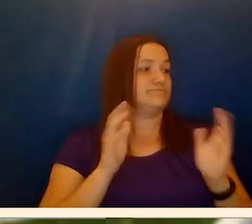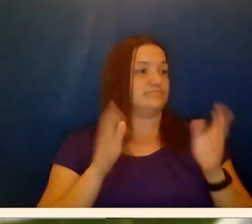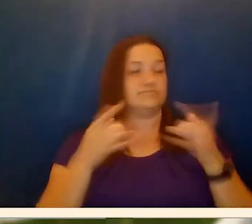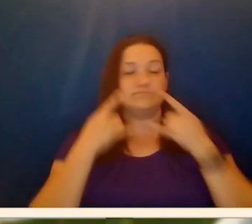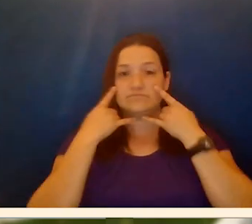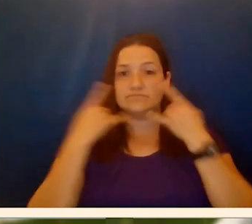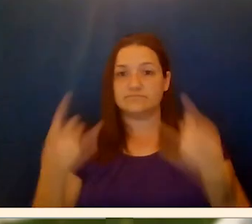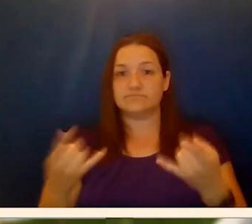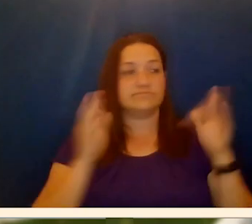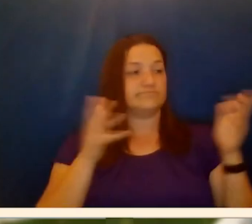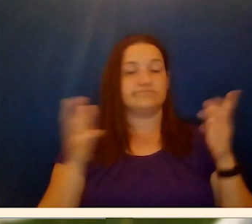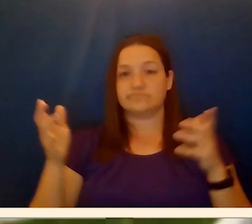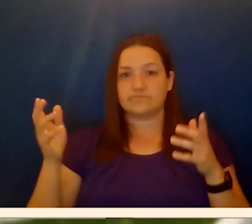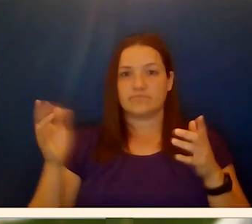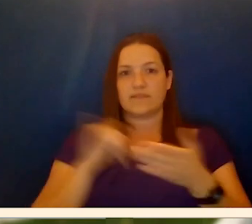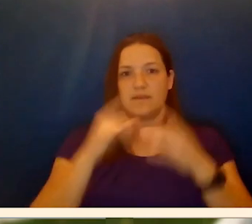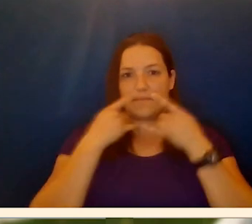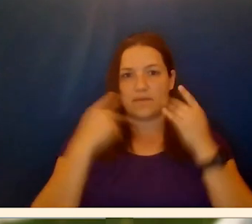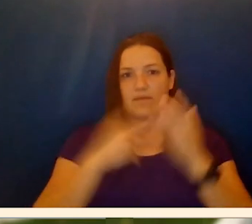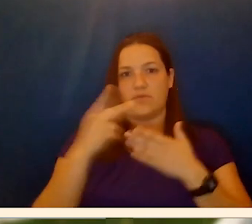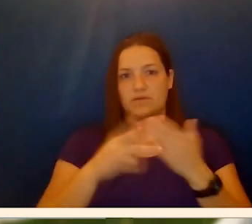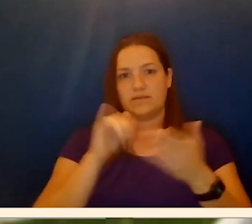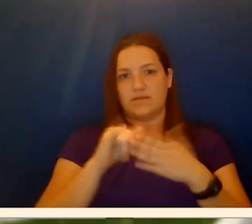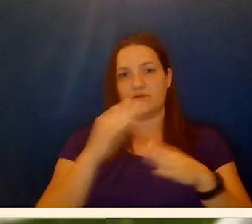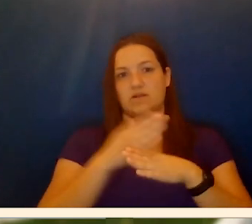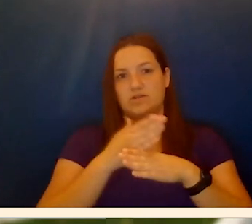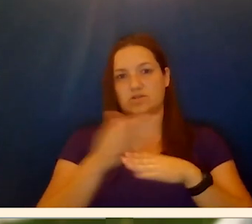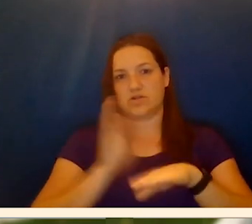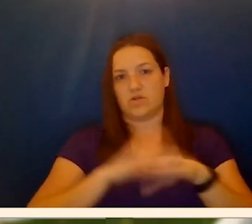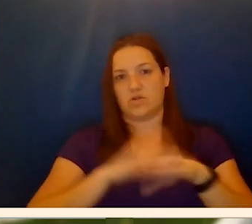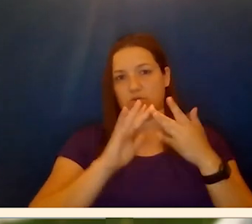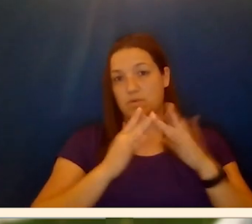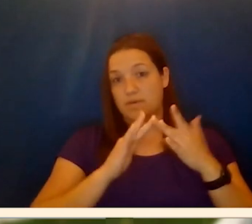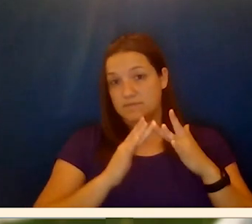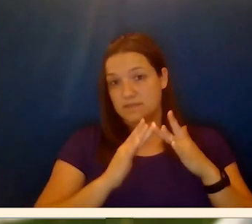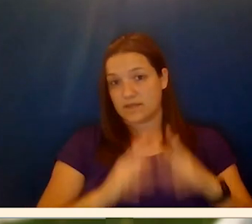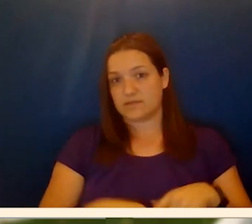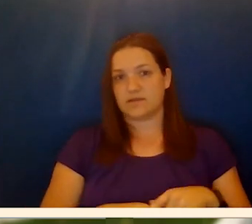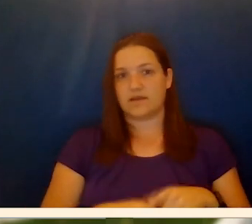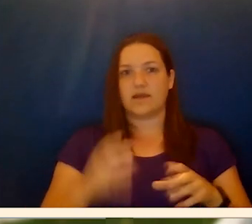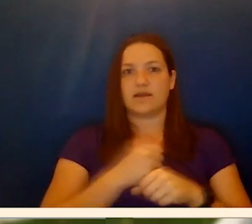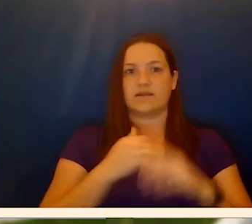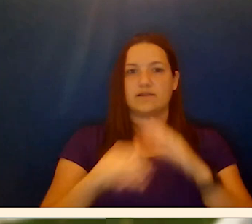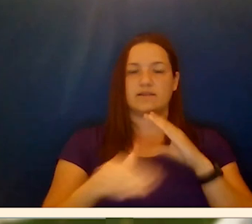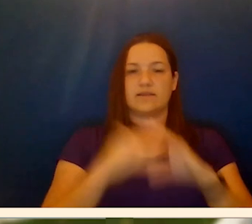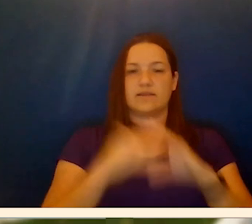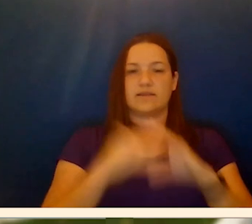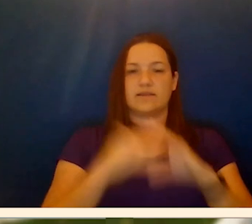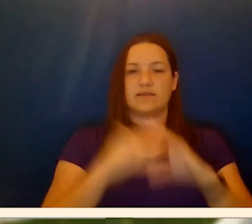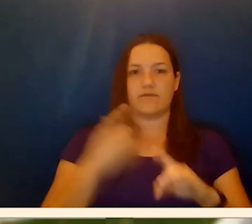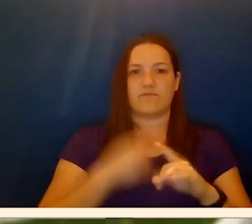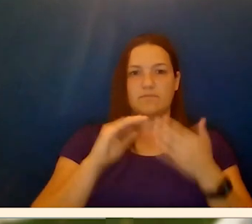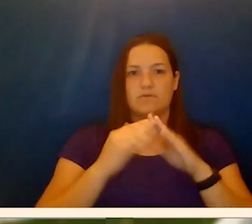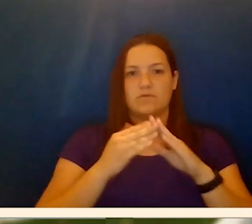and that's what I shared on the website. I did get an email from a community member that I didn't know